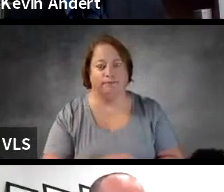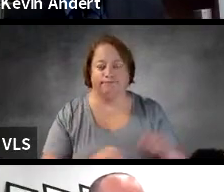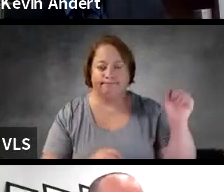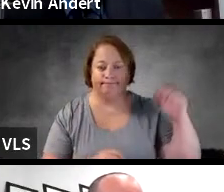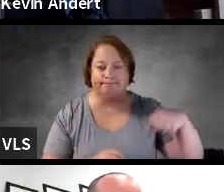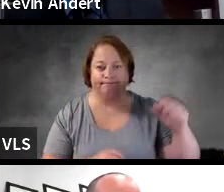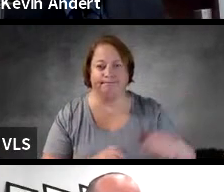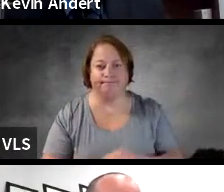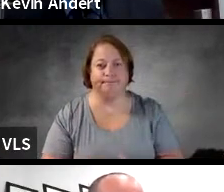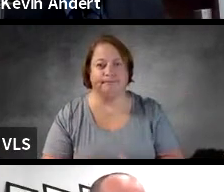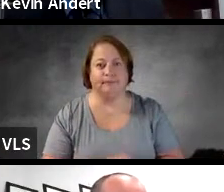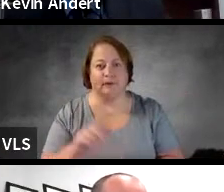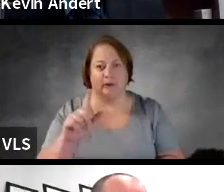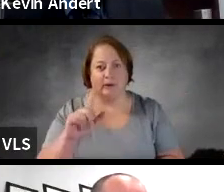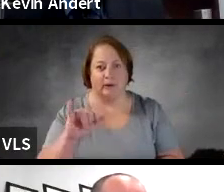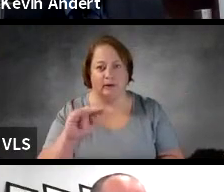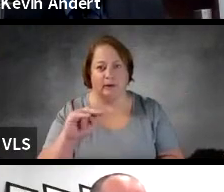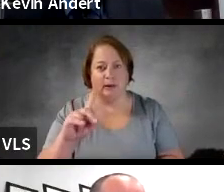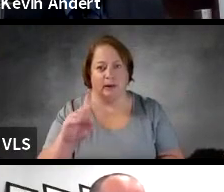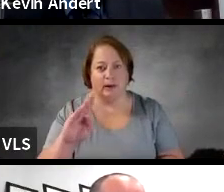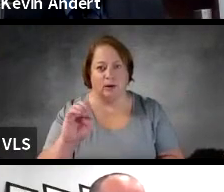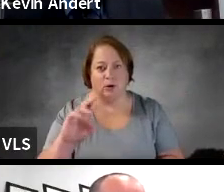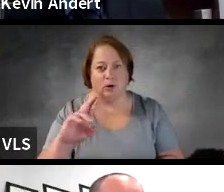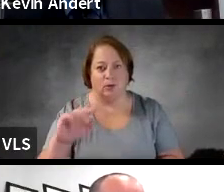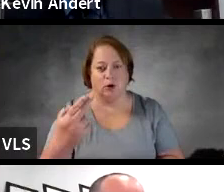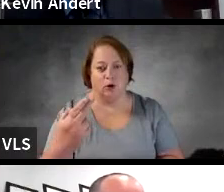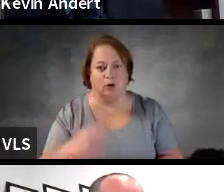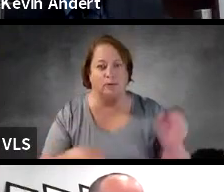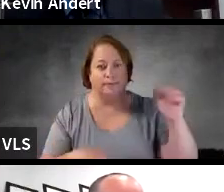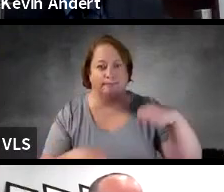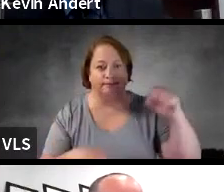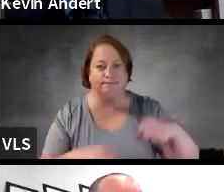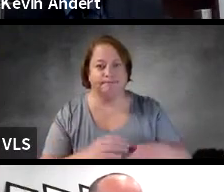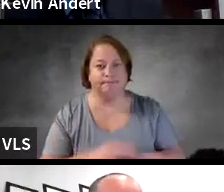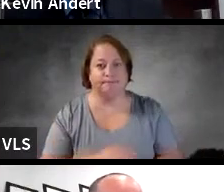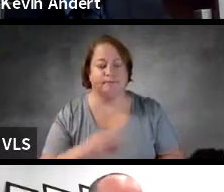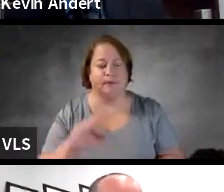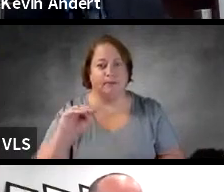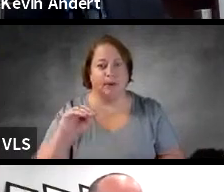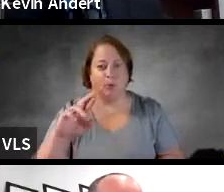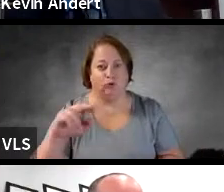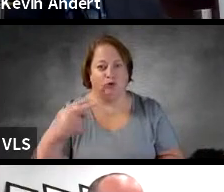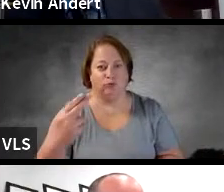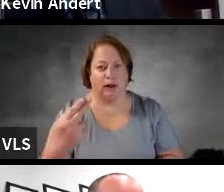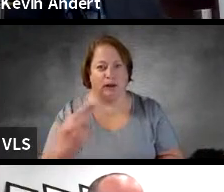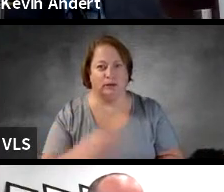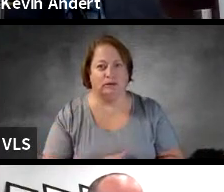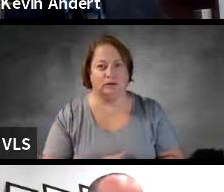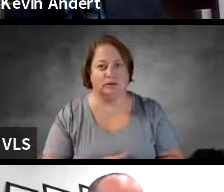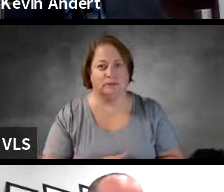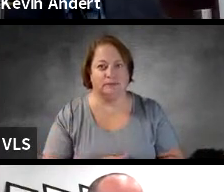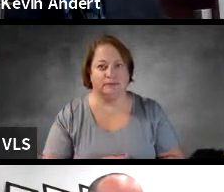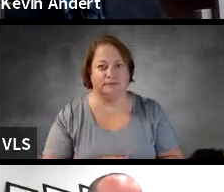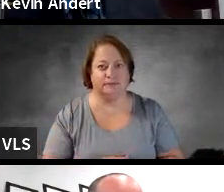Yes. Lindbergh? Yeah. Maplewood Richmond Heights?